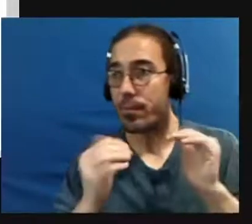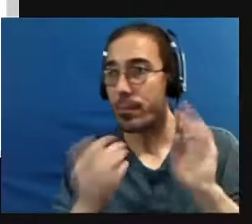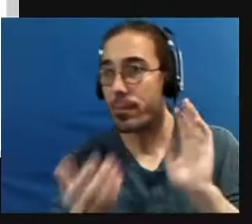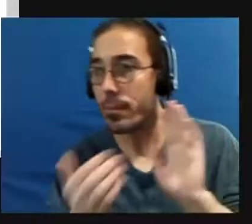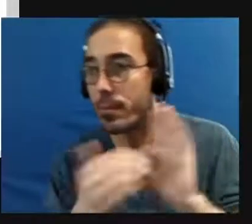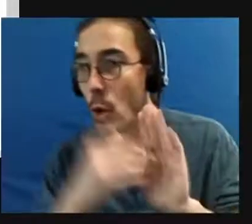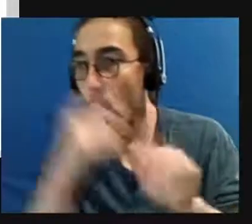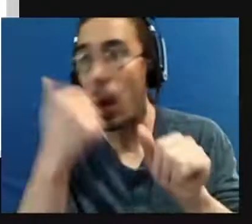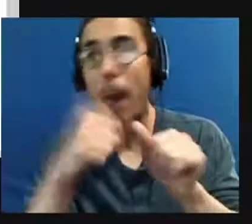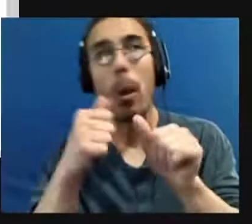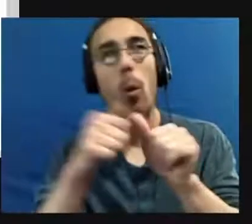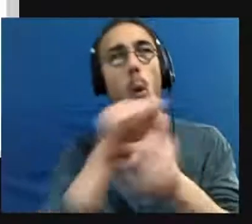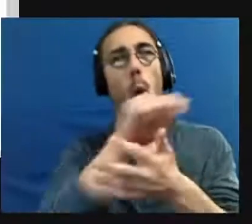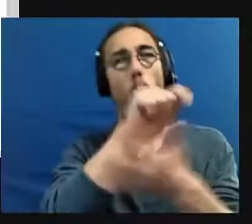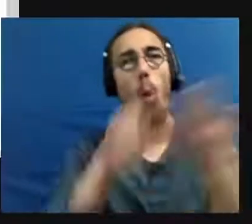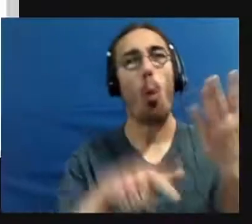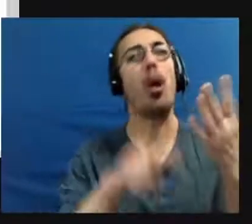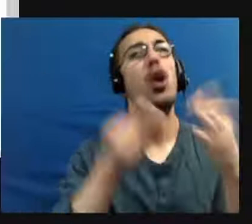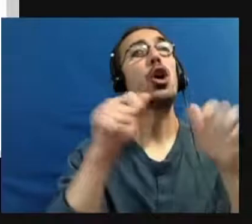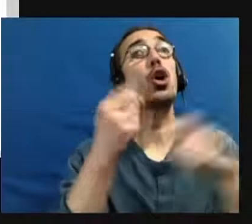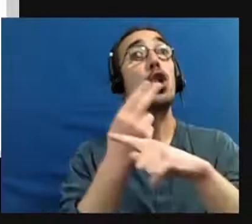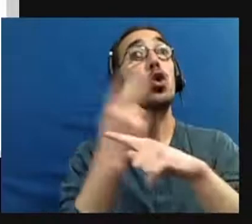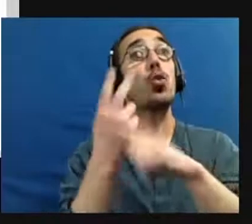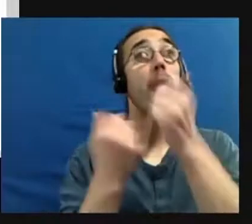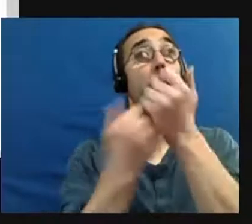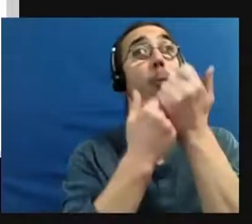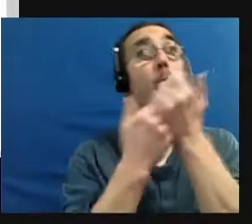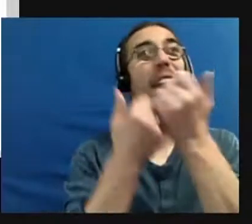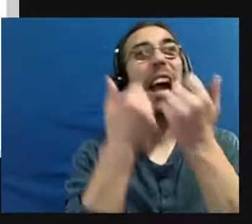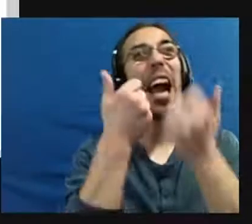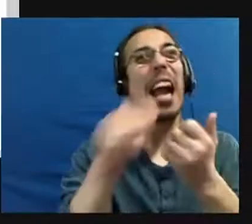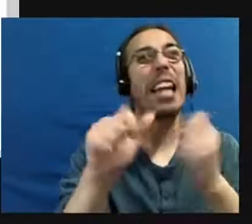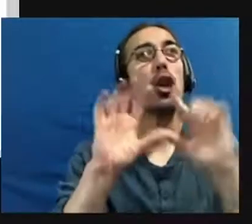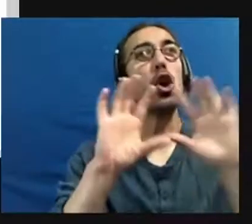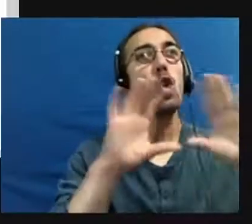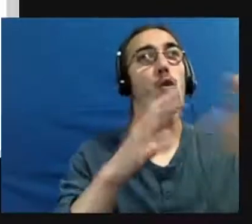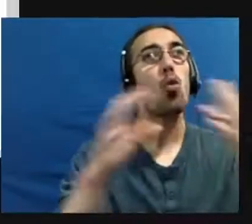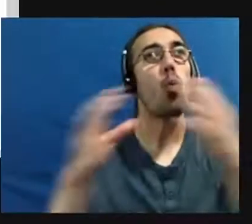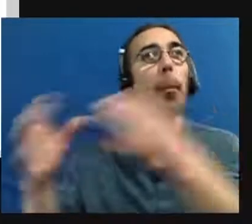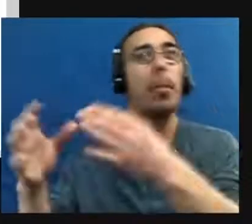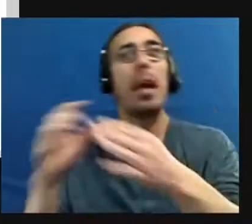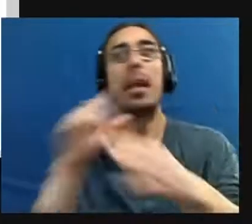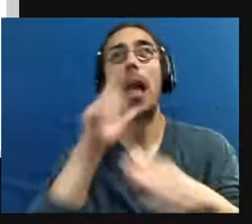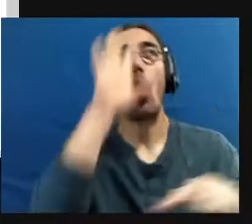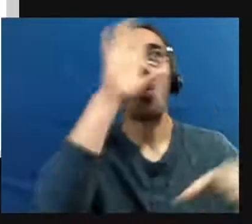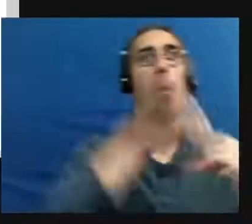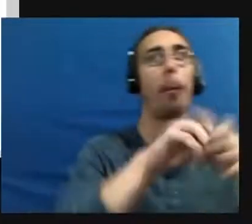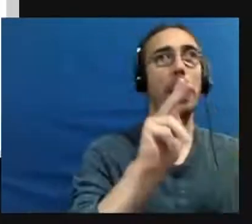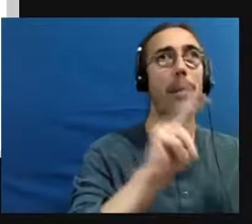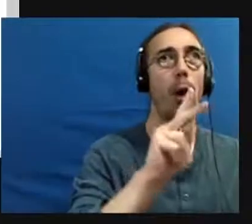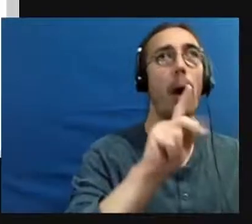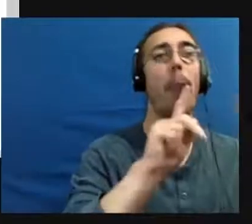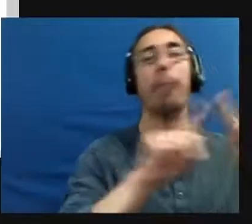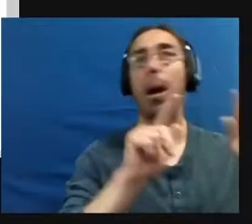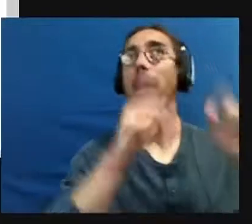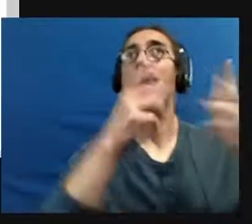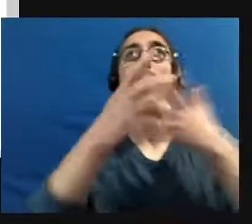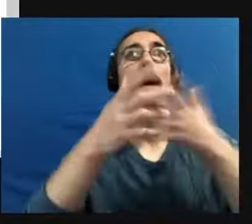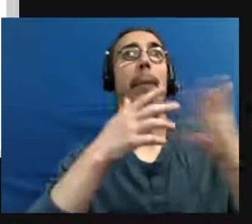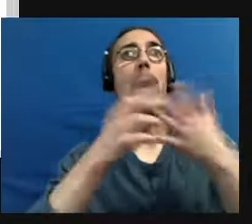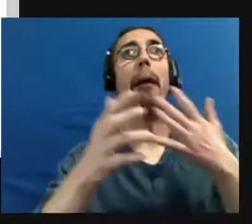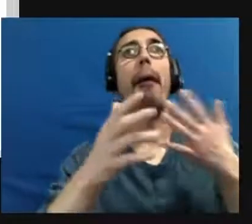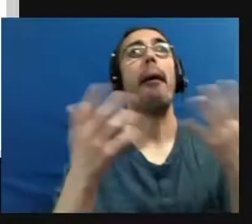that all of these steps, you can use them to support any marginalized group, like not just autistic people. It doesn't matter. Just